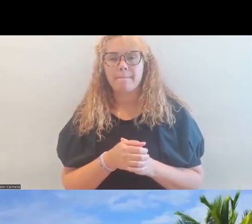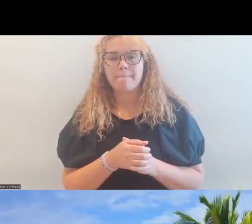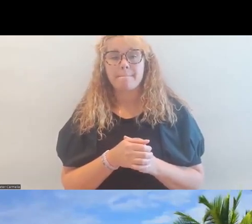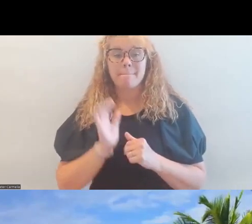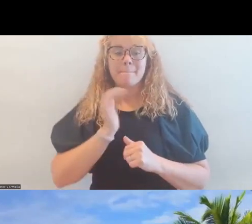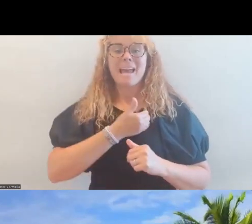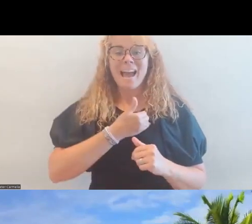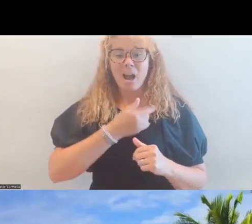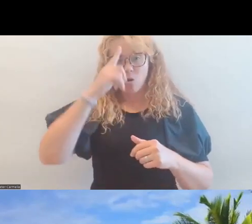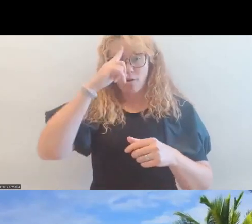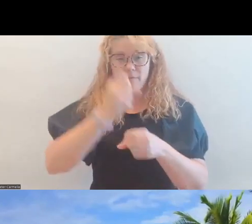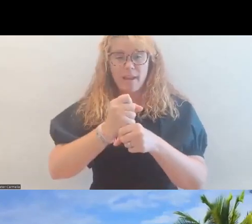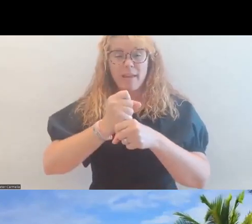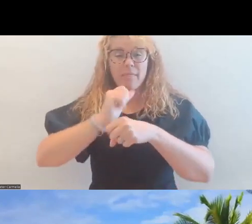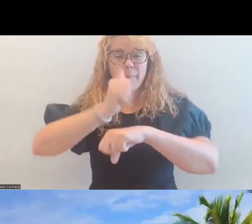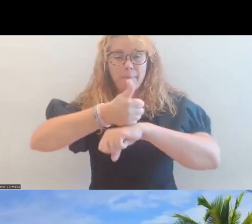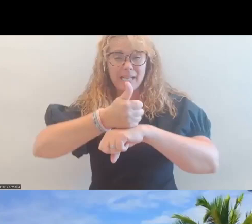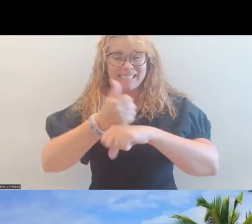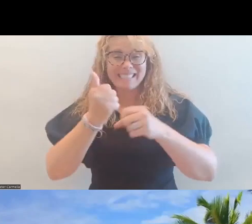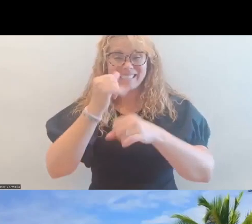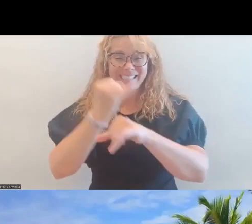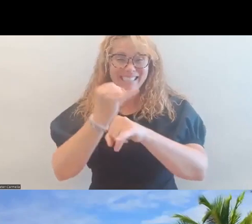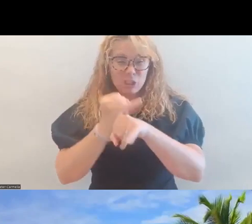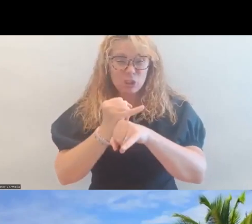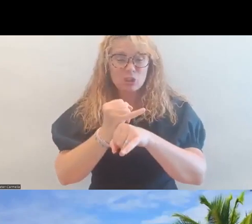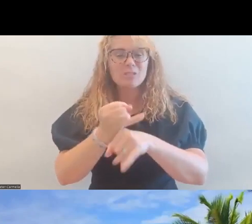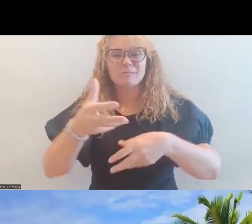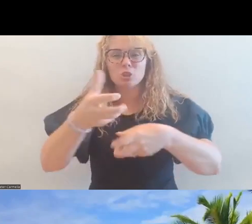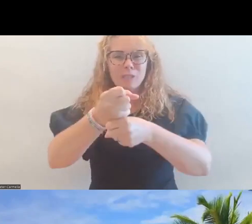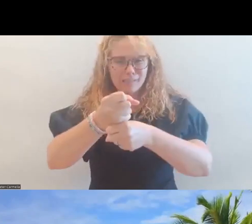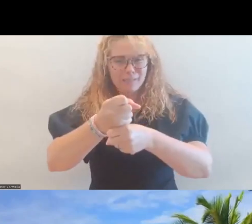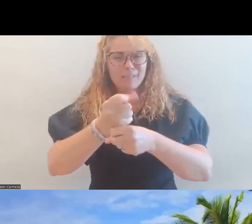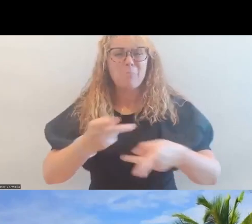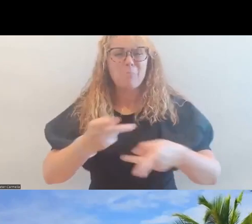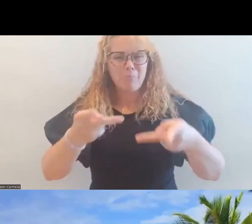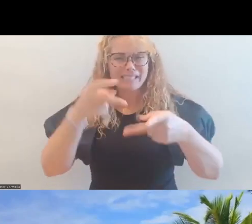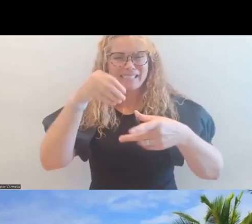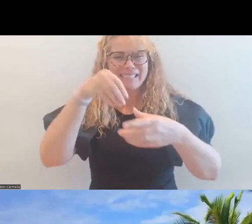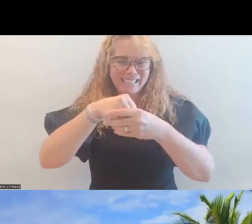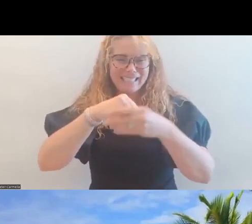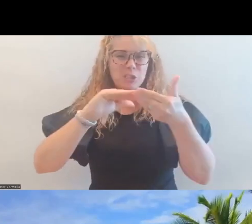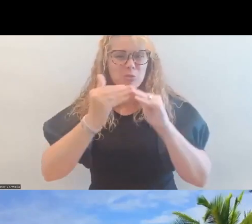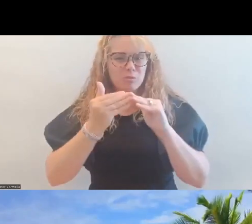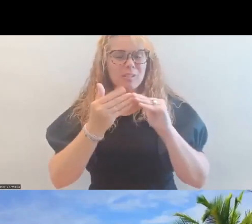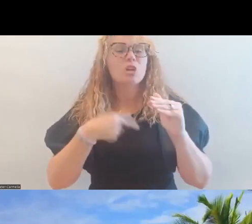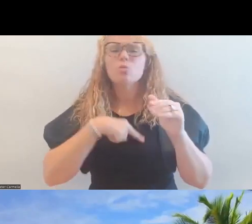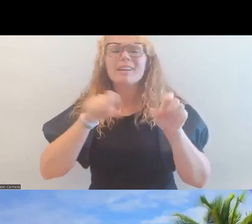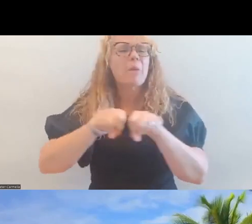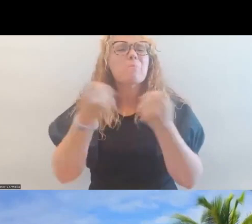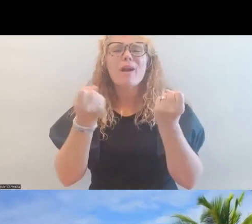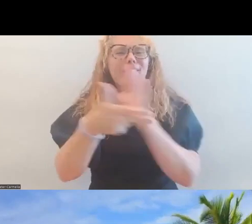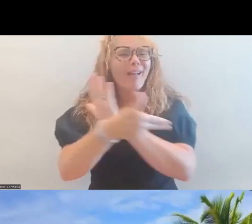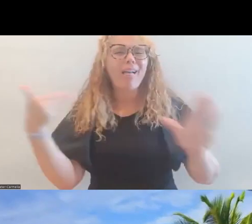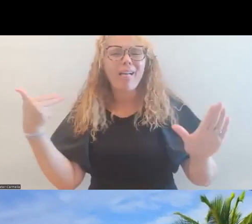Our faith-based institutions are trusted pillars within our community. We can help break the stigma surrounding